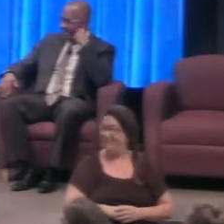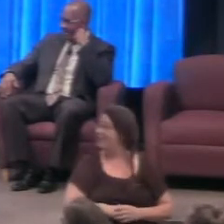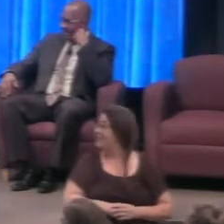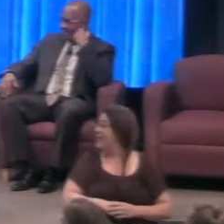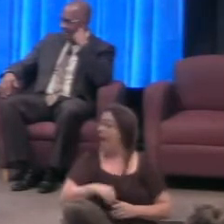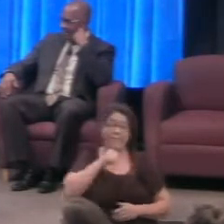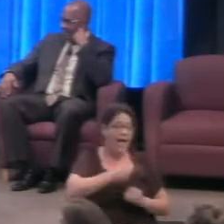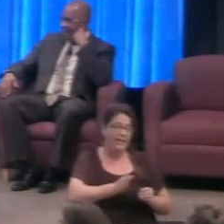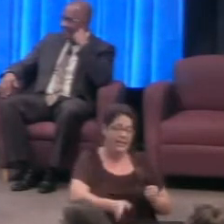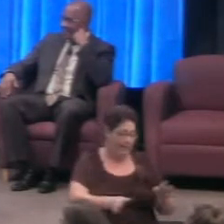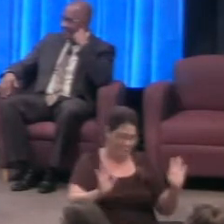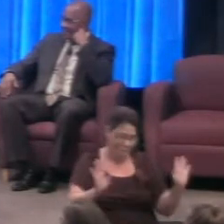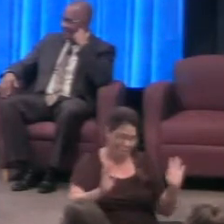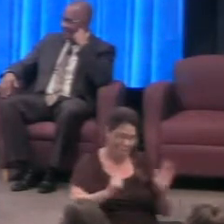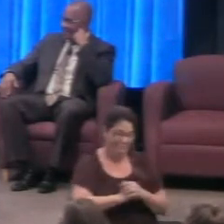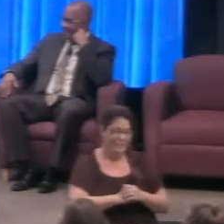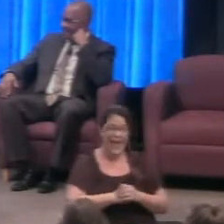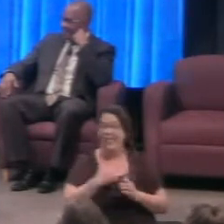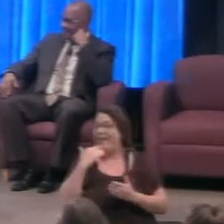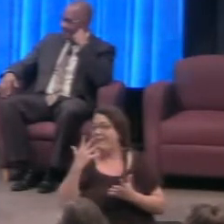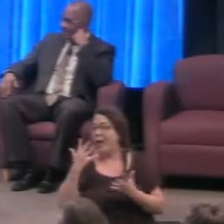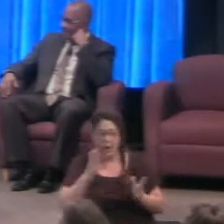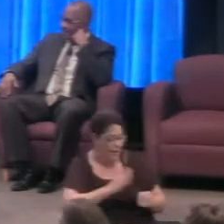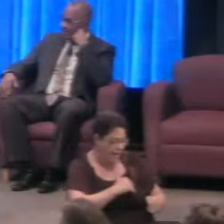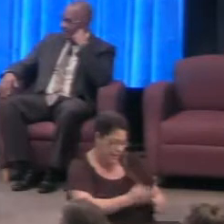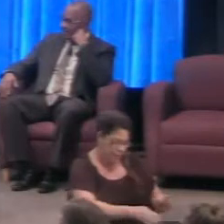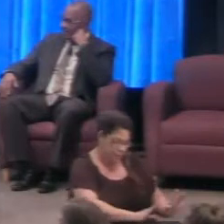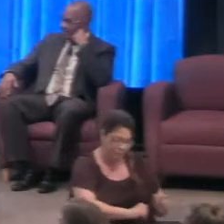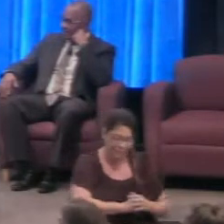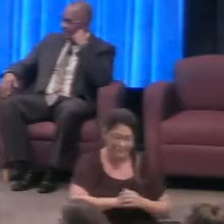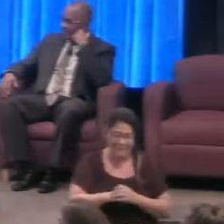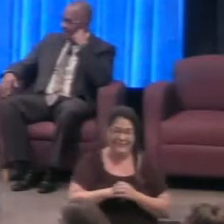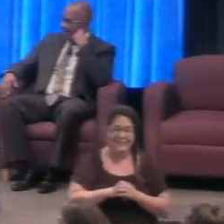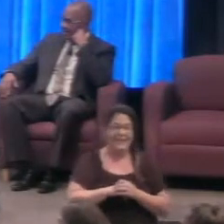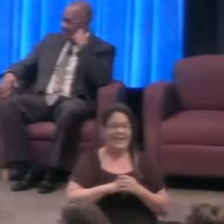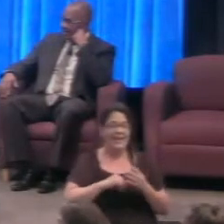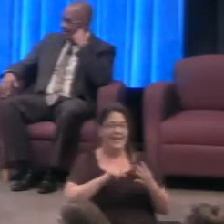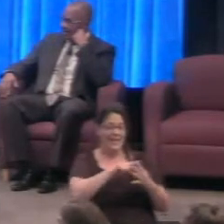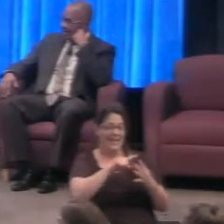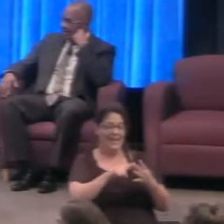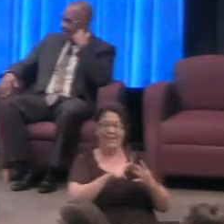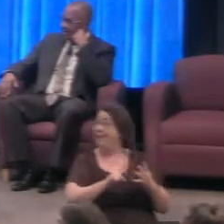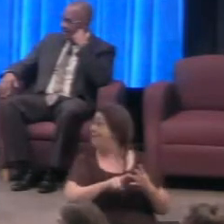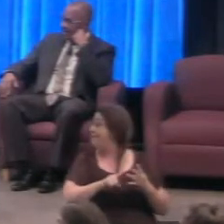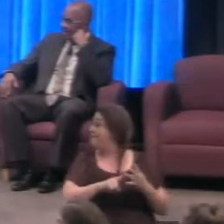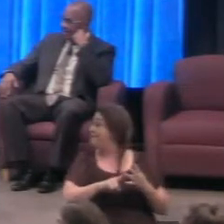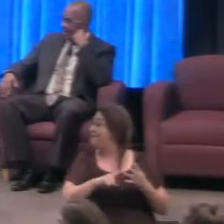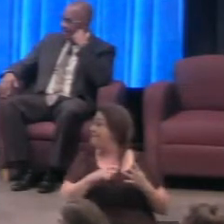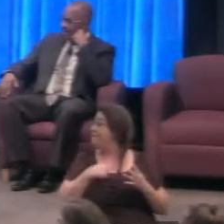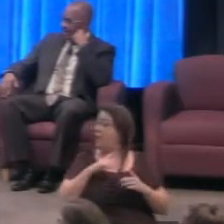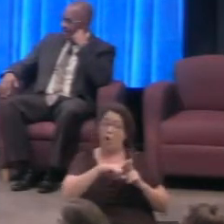yet. those. We're not done. Okay. The second part, I'll just leave your card there too.